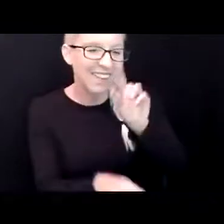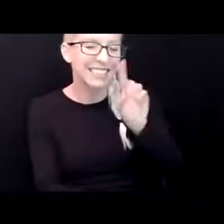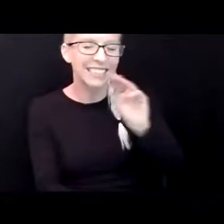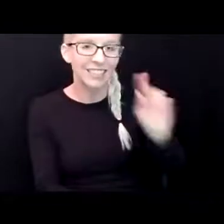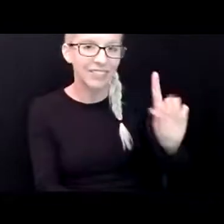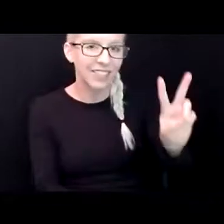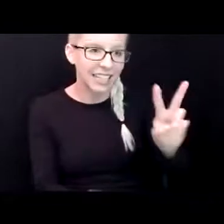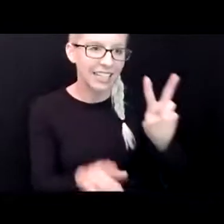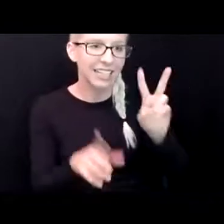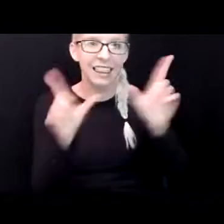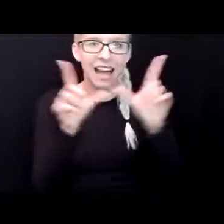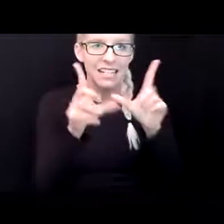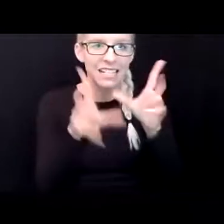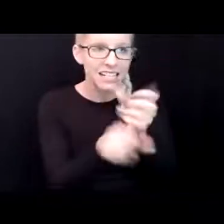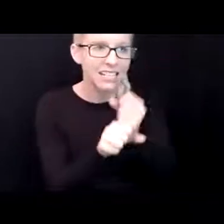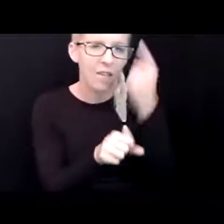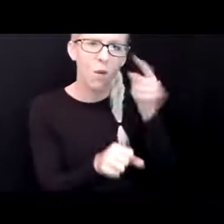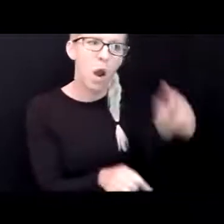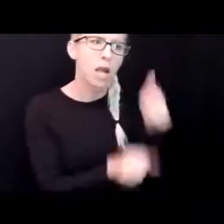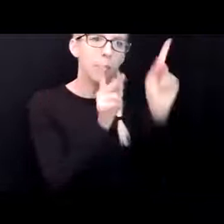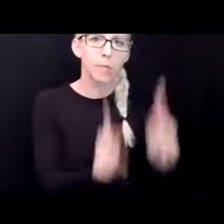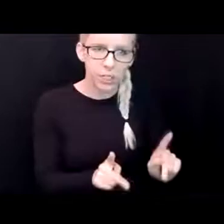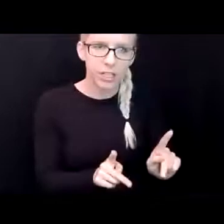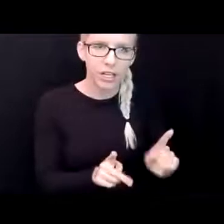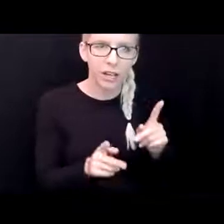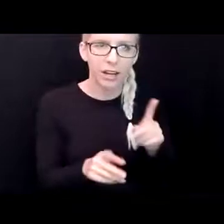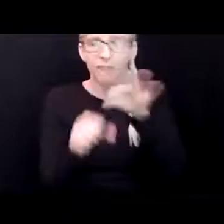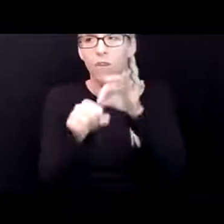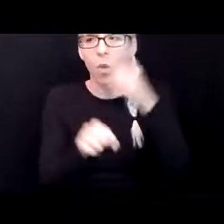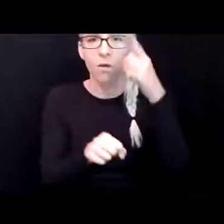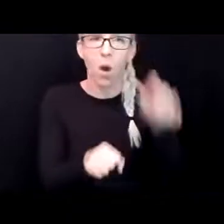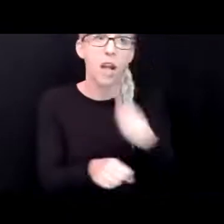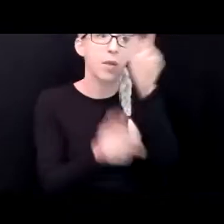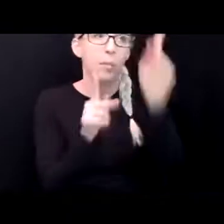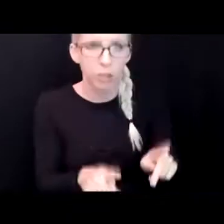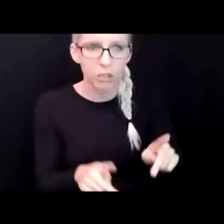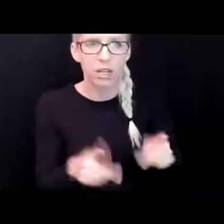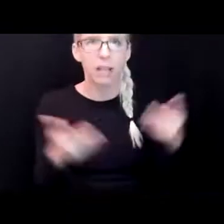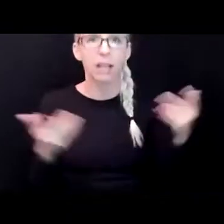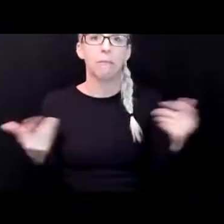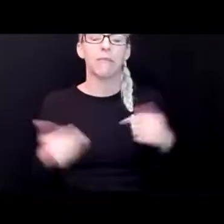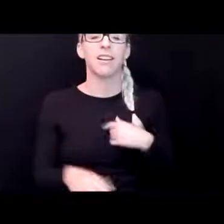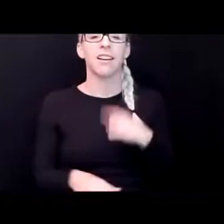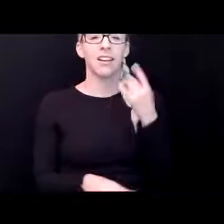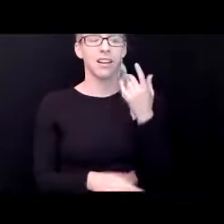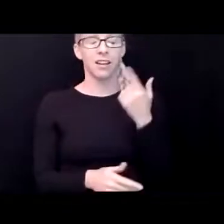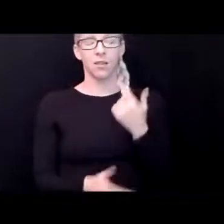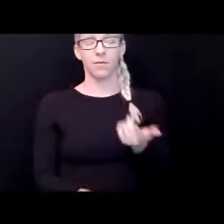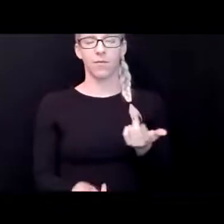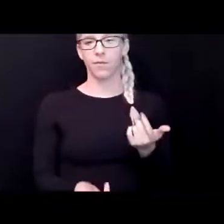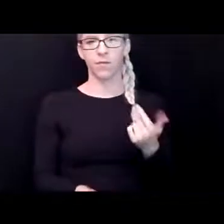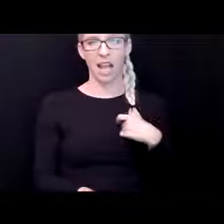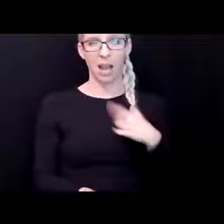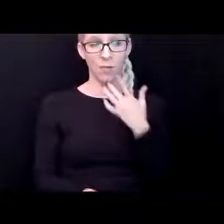yourself. You have to vote, obviously, for yourself. I'd still like to figure out how I go to work and someone, or rather